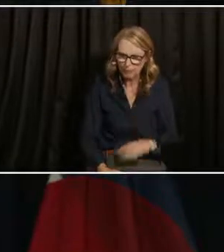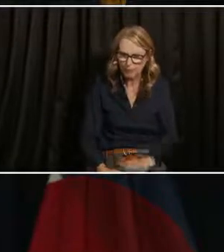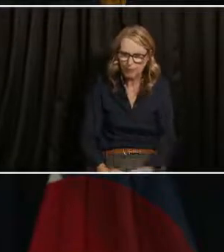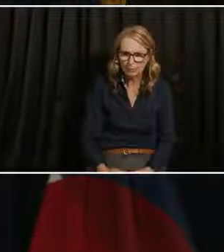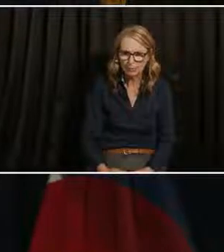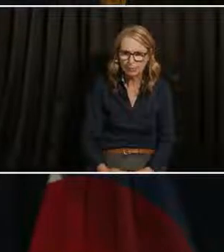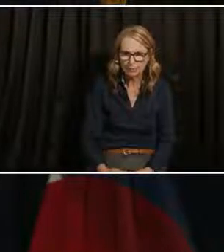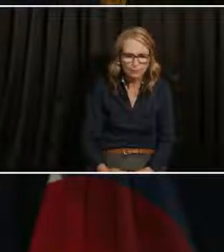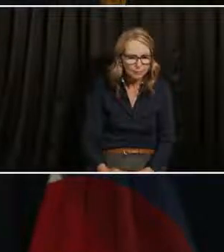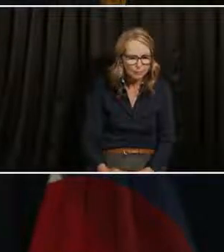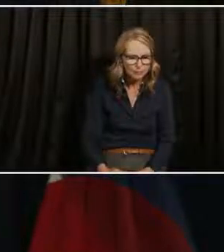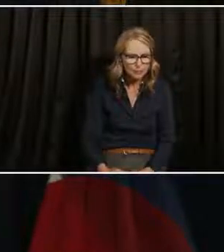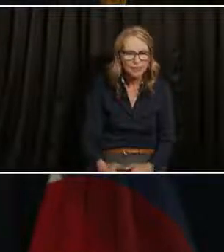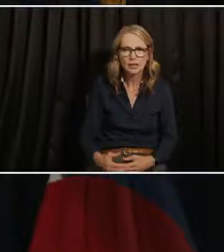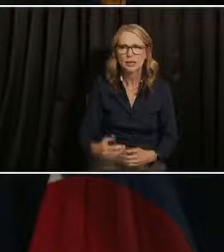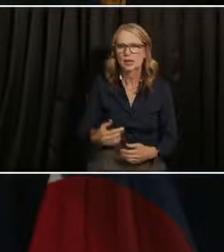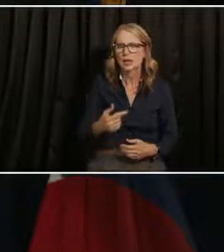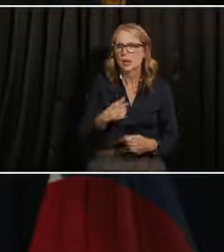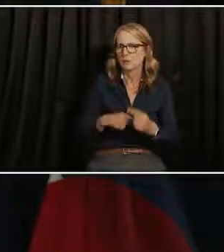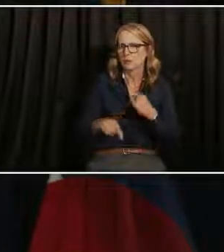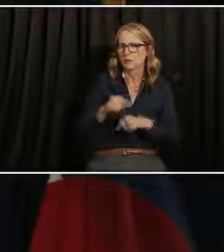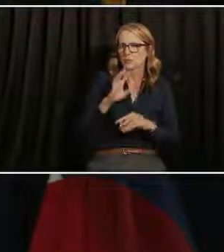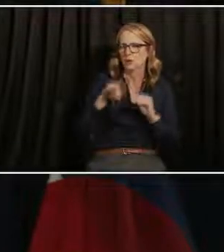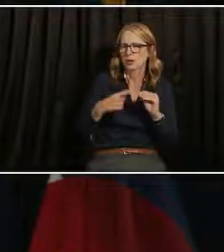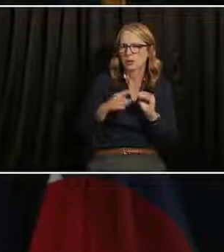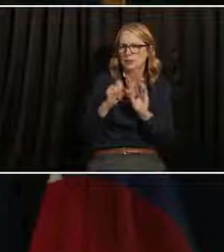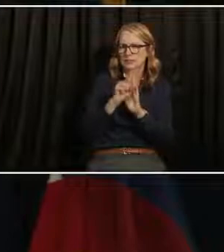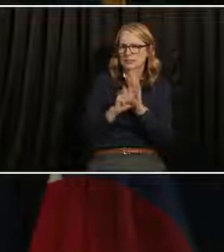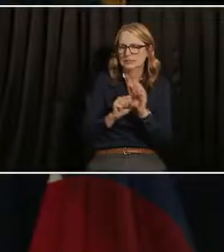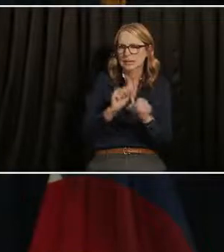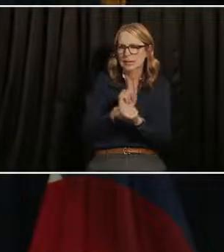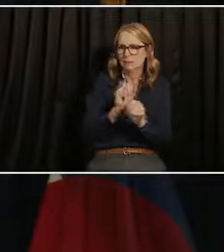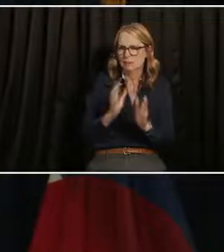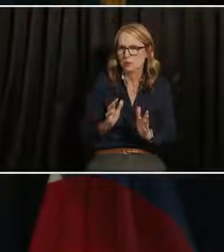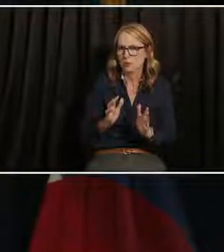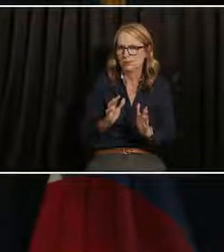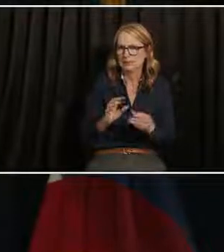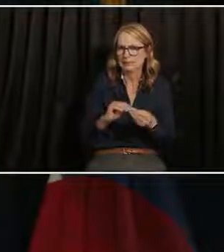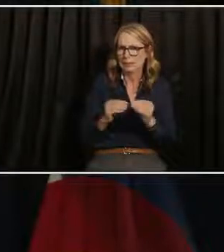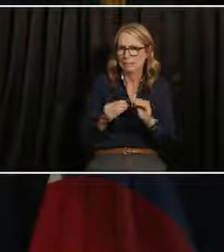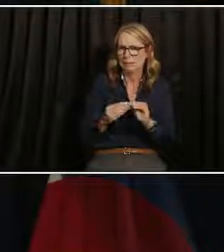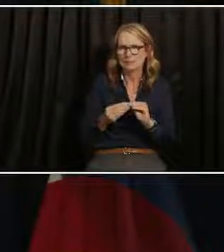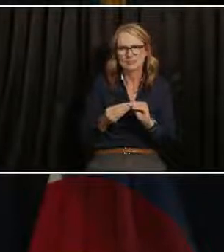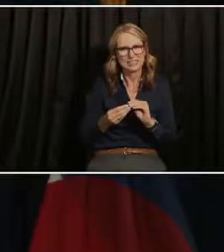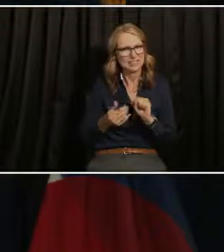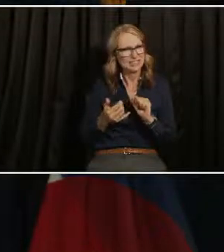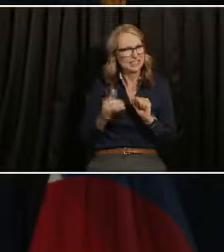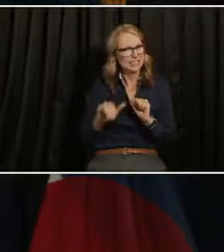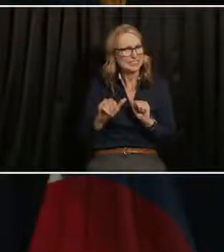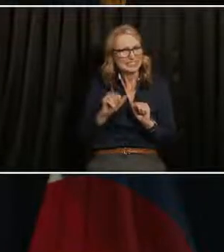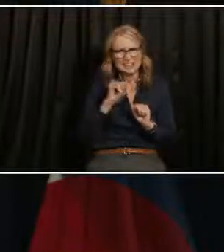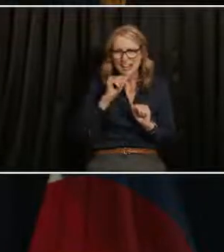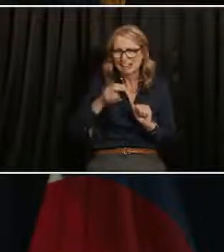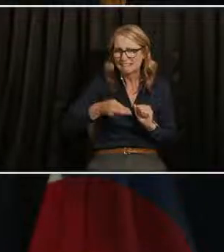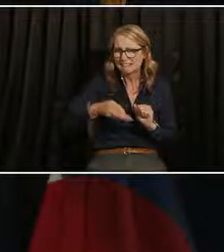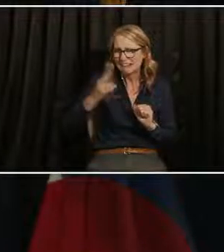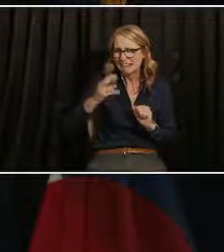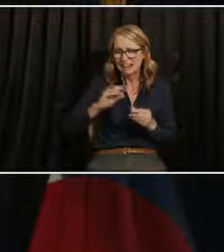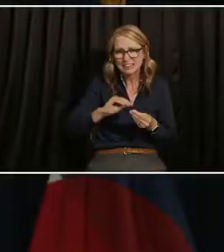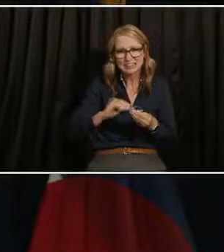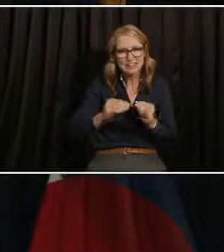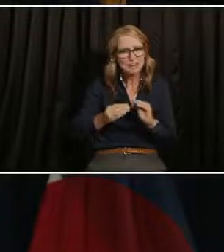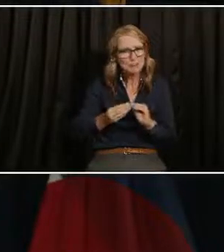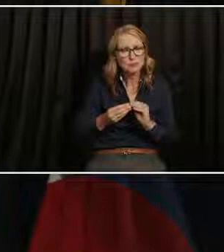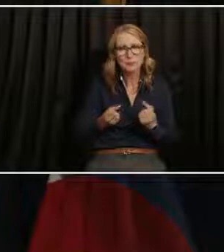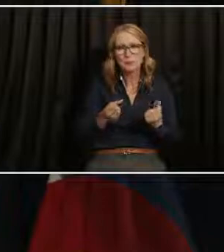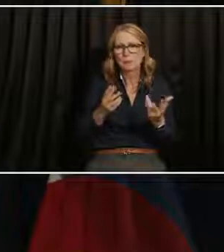back to those numbers on state employee vaccinations. That's a pretty significantly low number. I'm doing the math as we speak